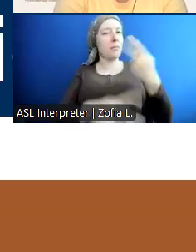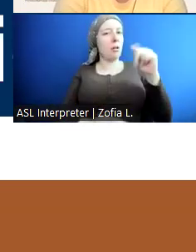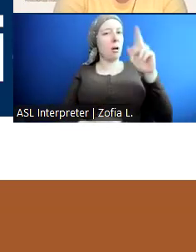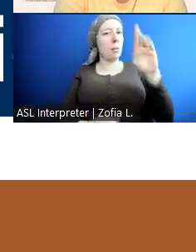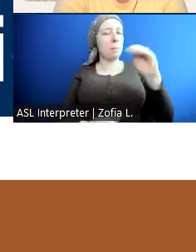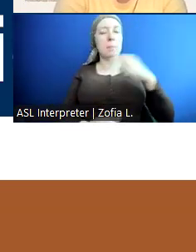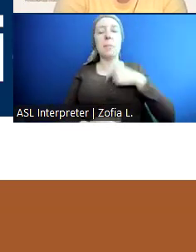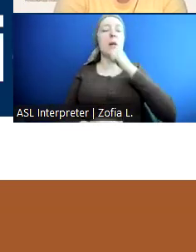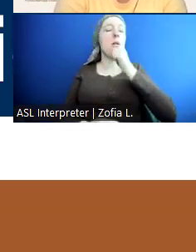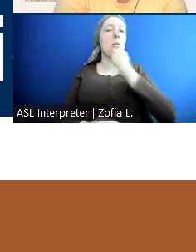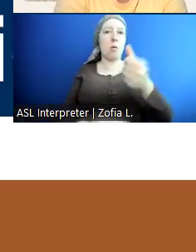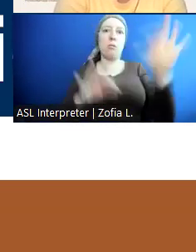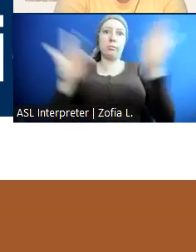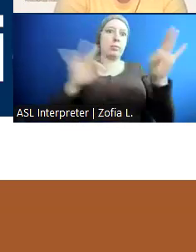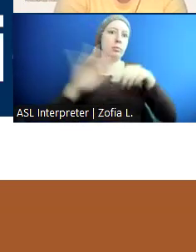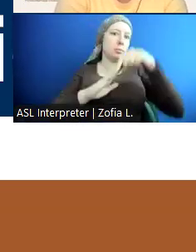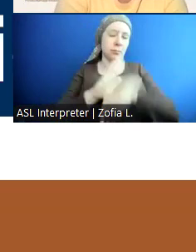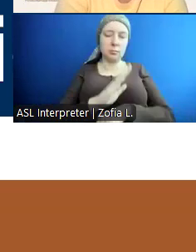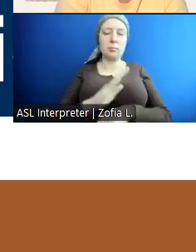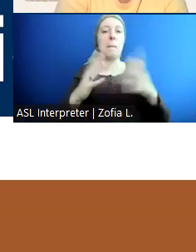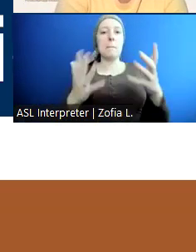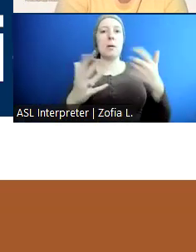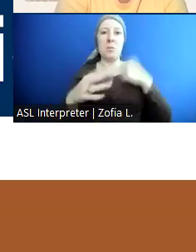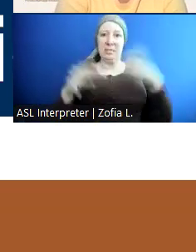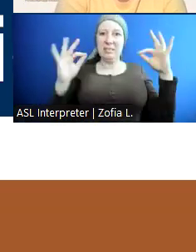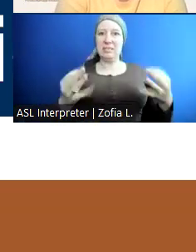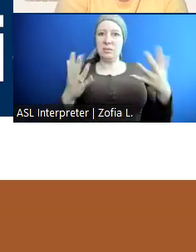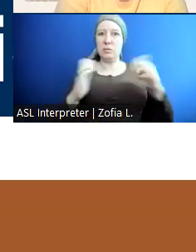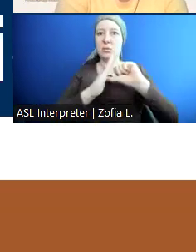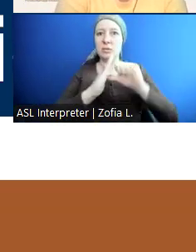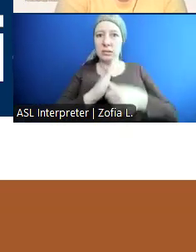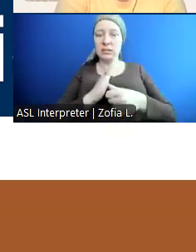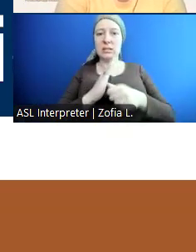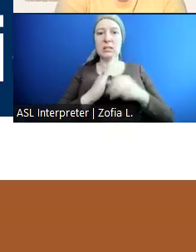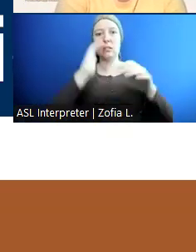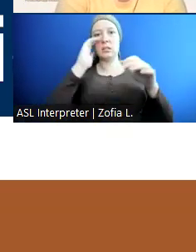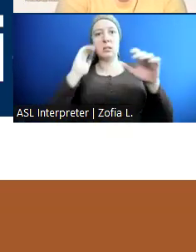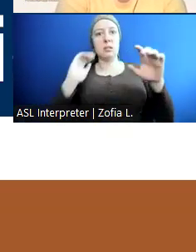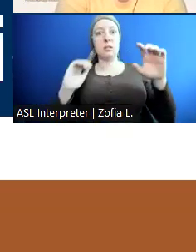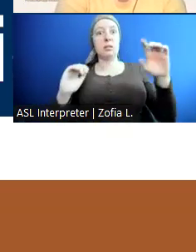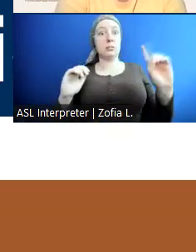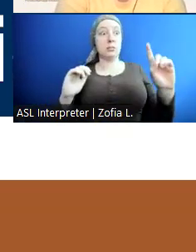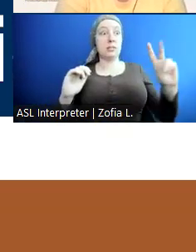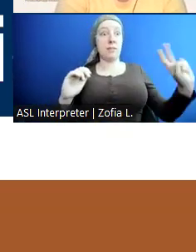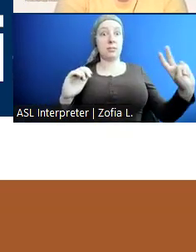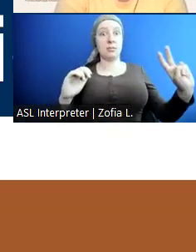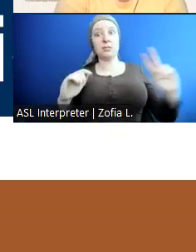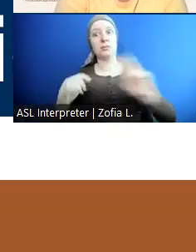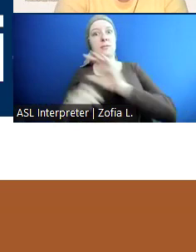more time on that, but we certainly want to highlight the connection to the domestic and family